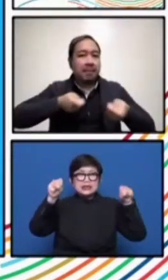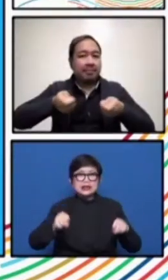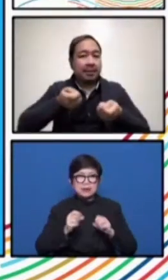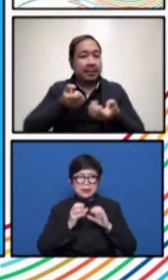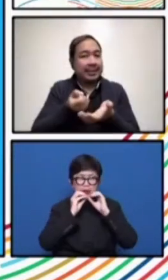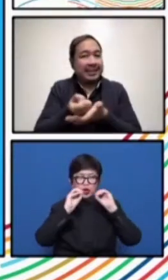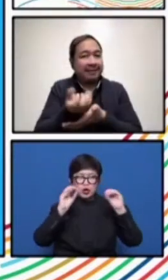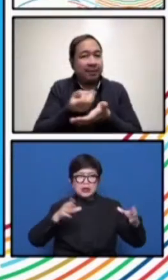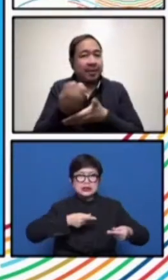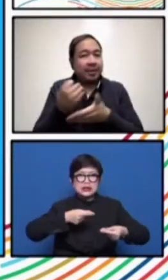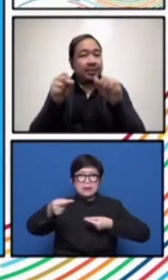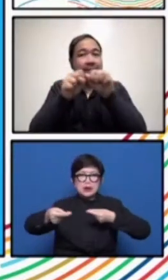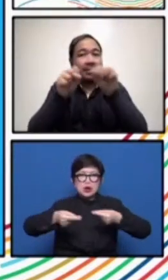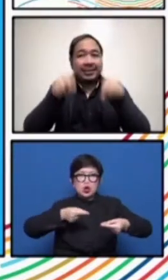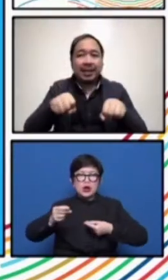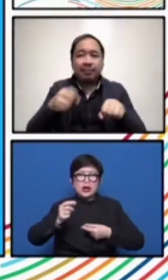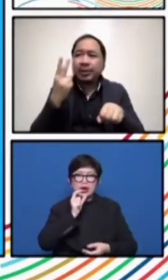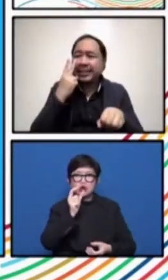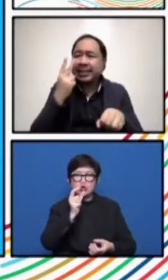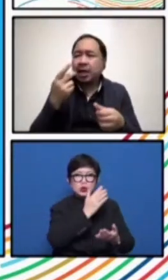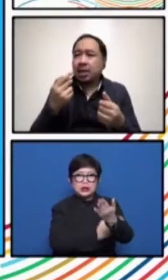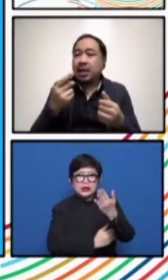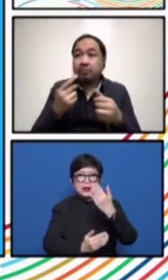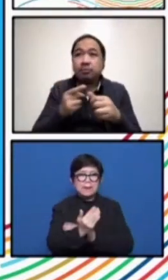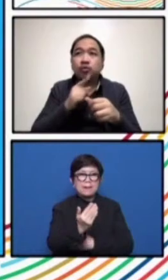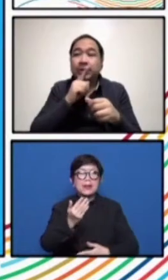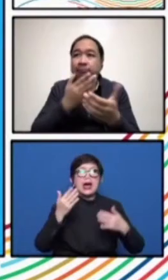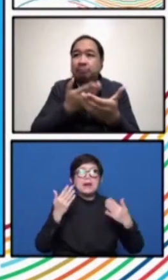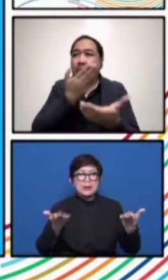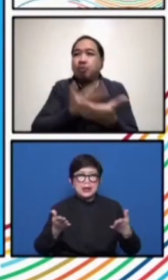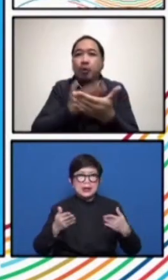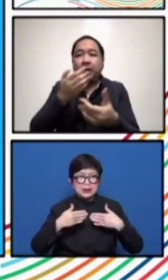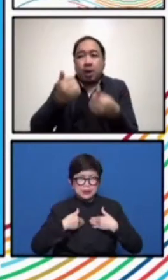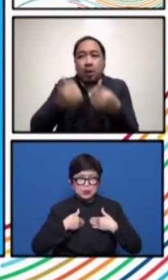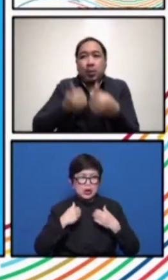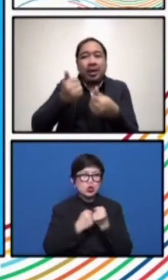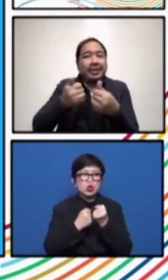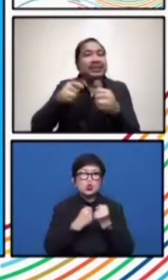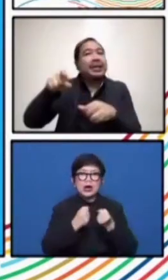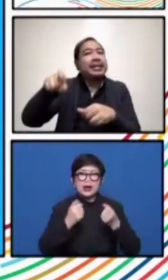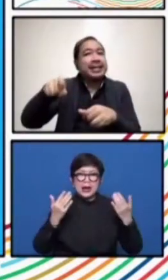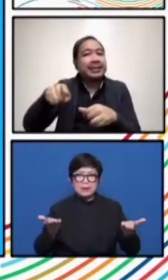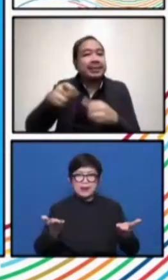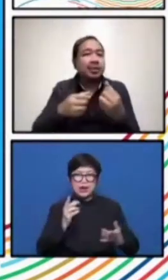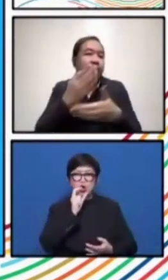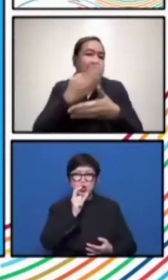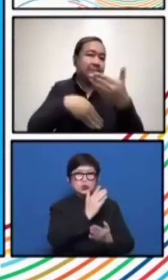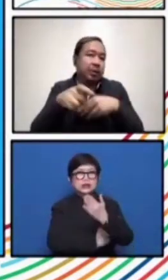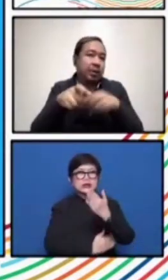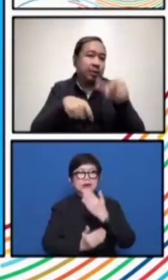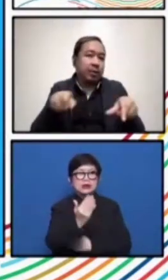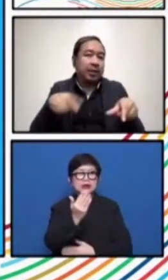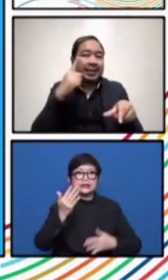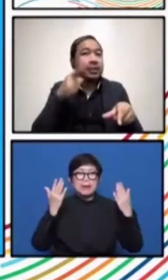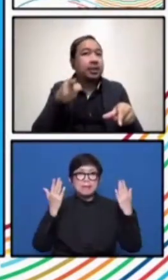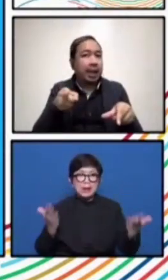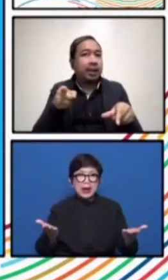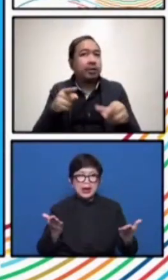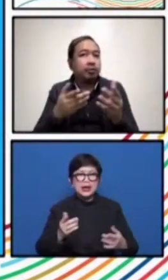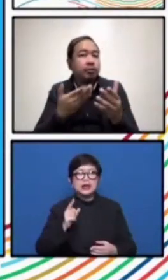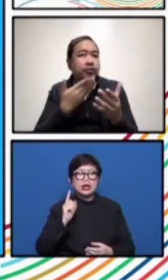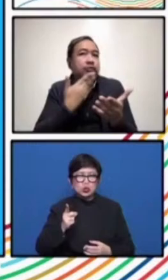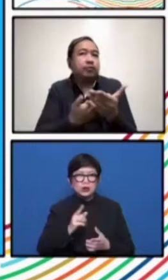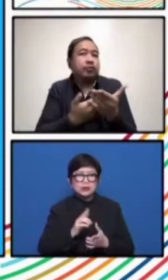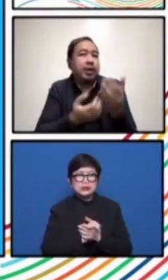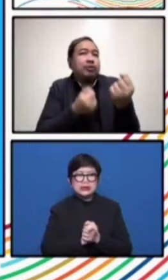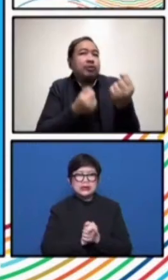better the support needs of of person with disabilities can be a great tool to build this infrastructure on which those